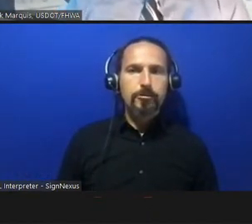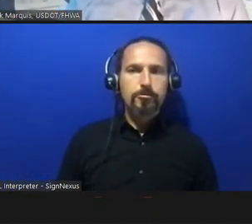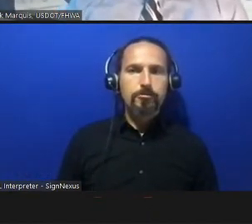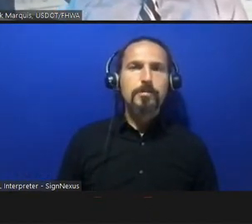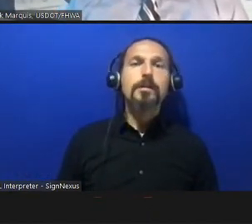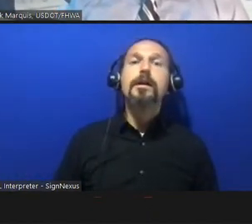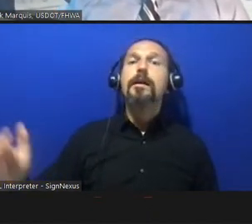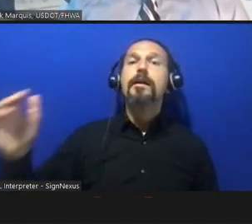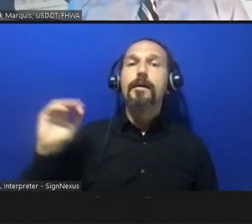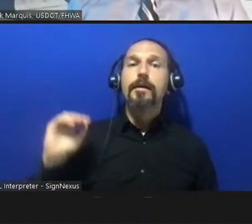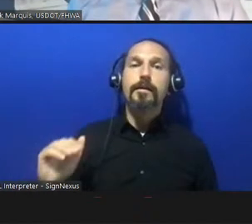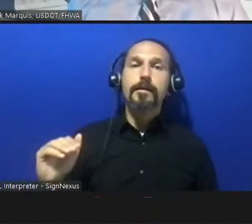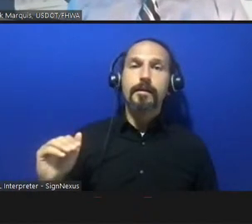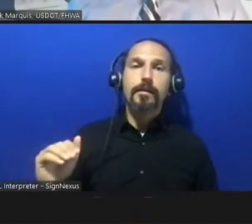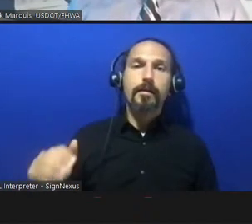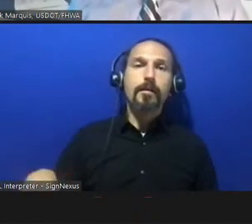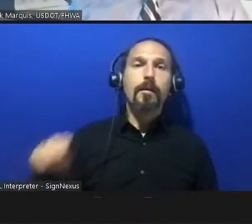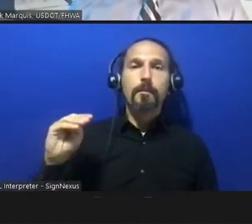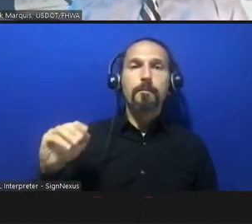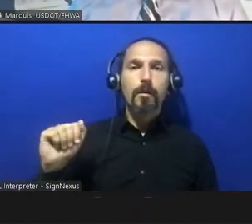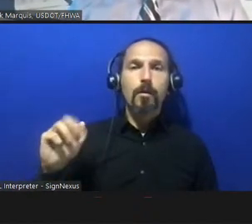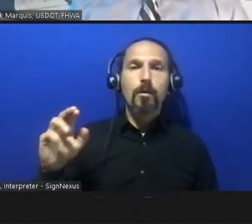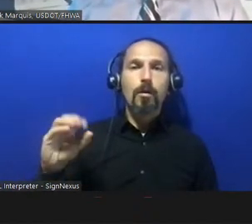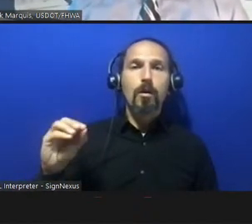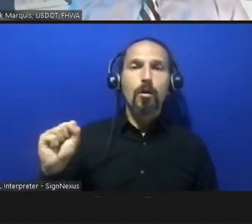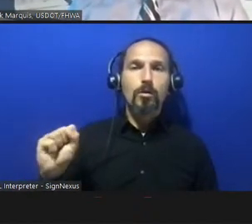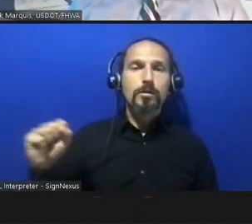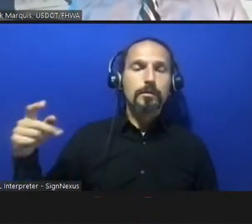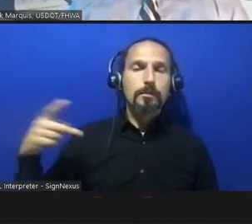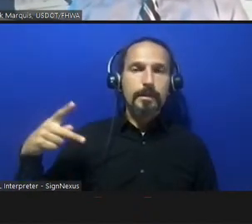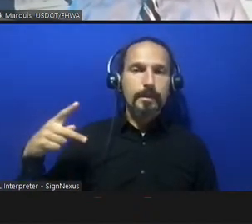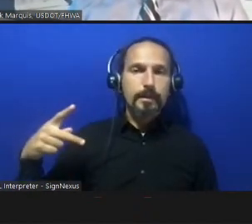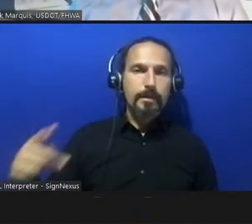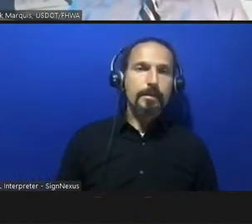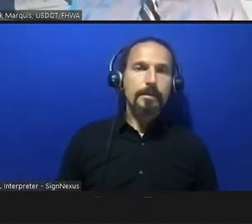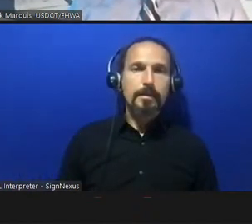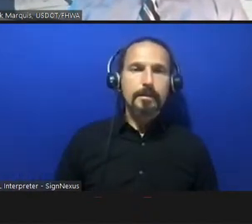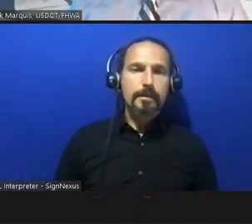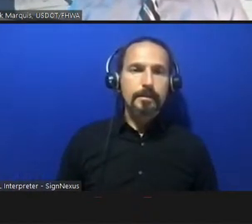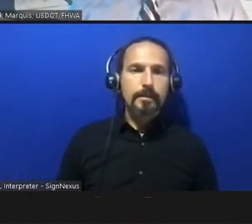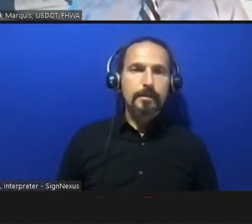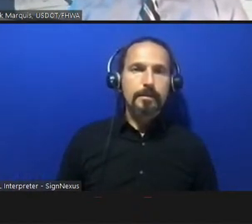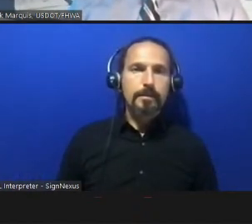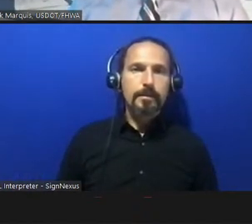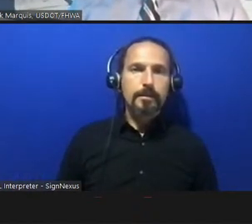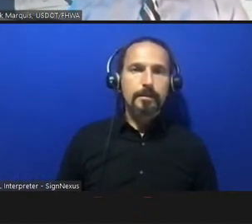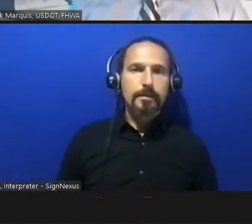our next speaker is marcos peloso followed by gilda aaronson